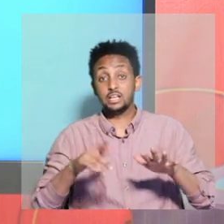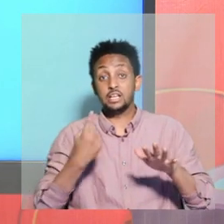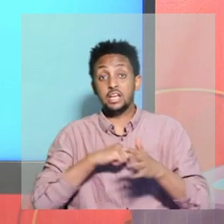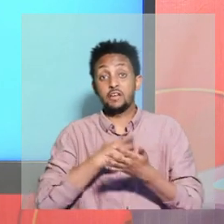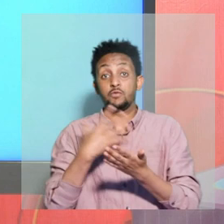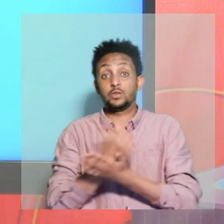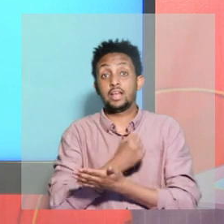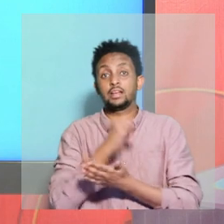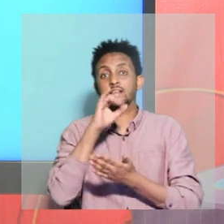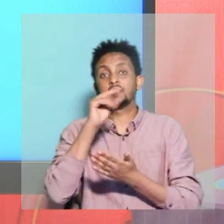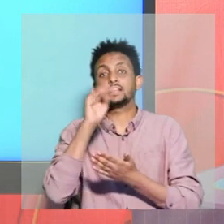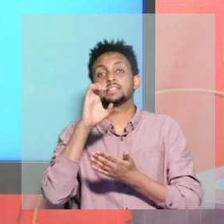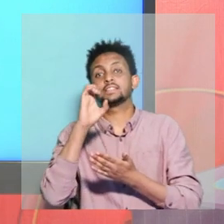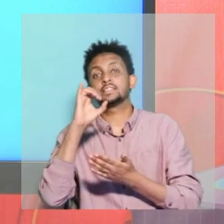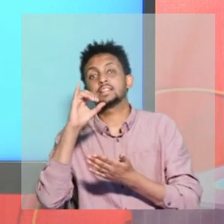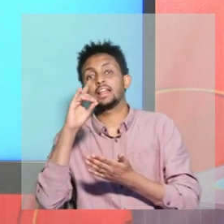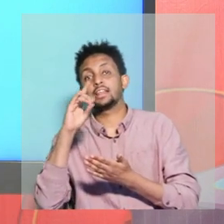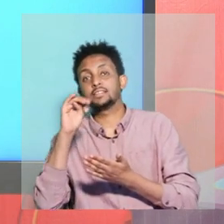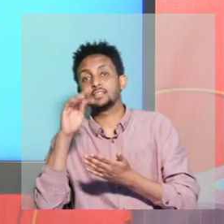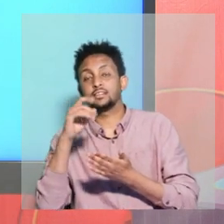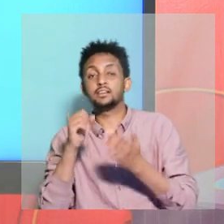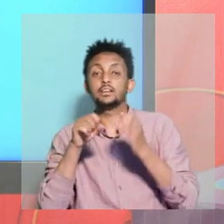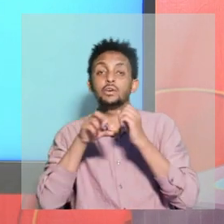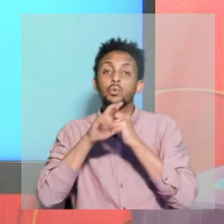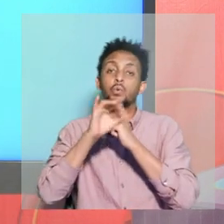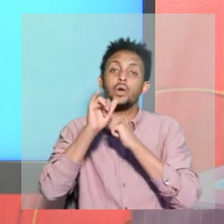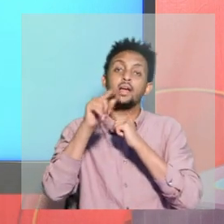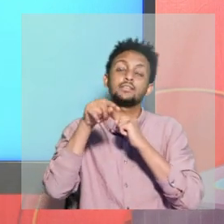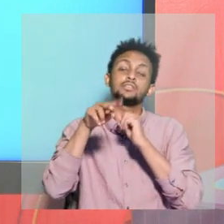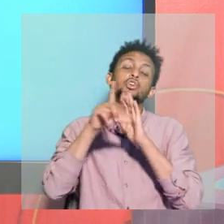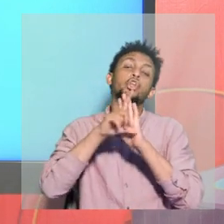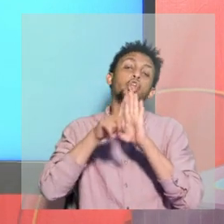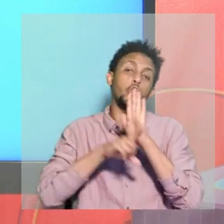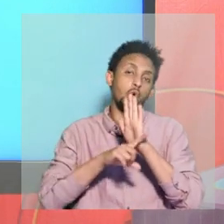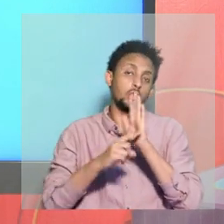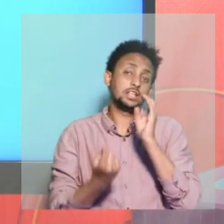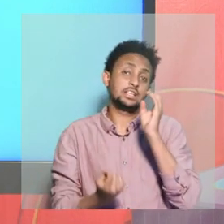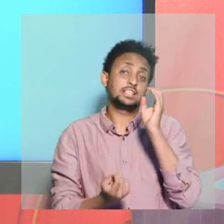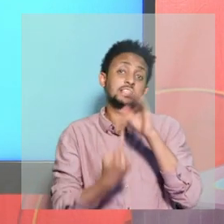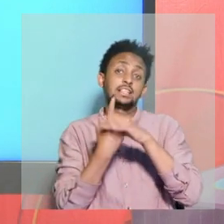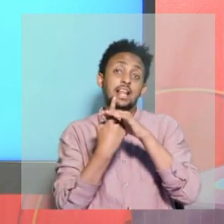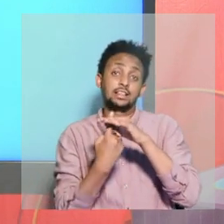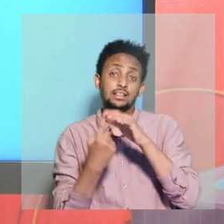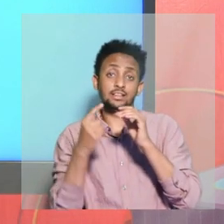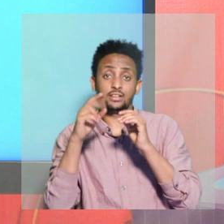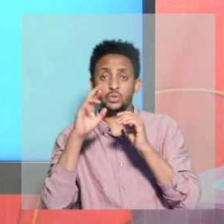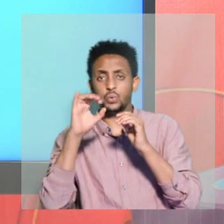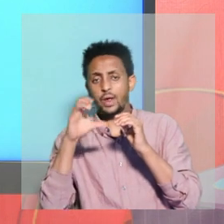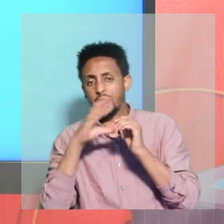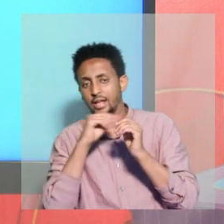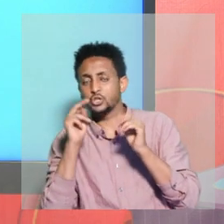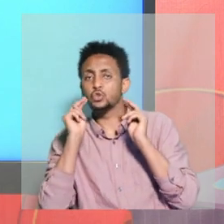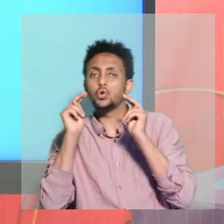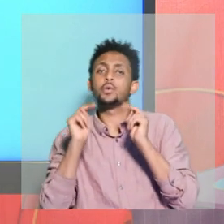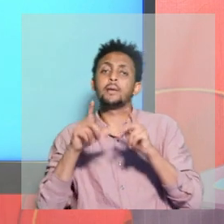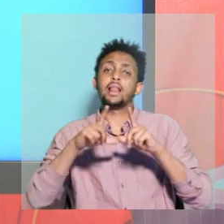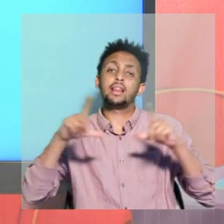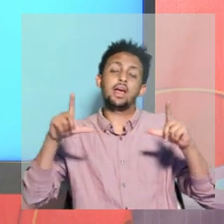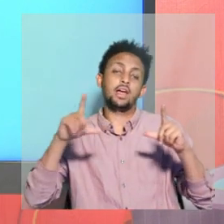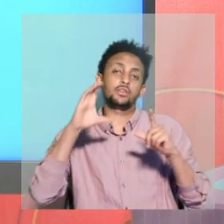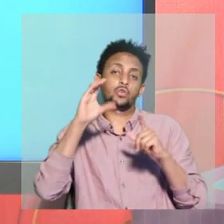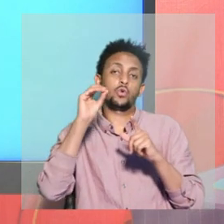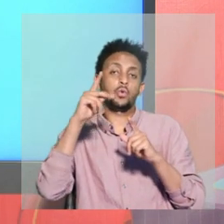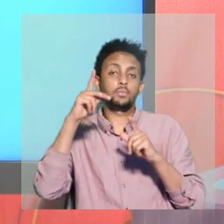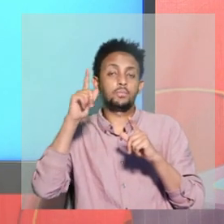take incident ray and reflected ray, there is a law. Incident ray, reflected ray, and normal line are